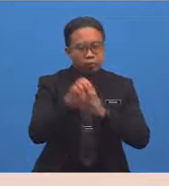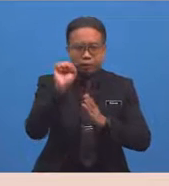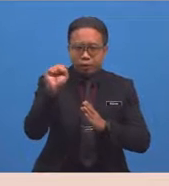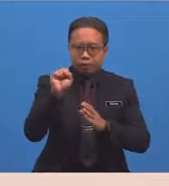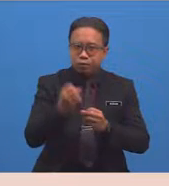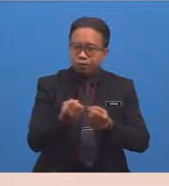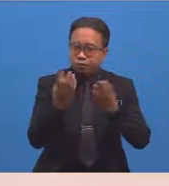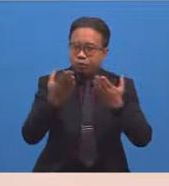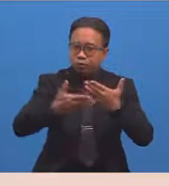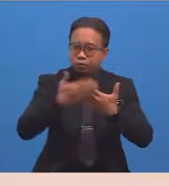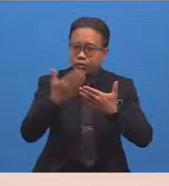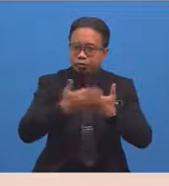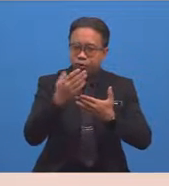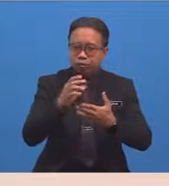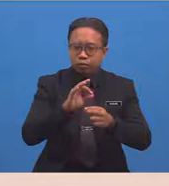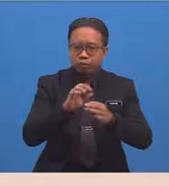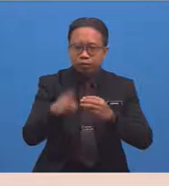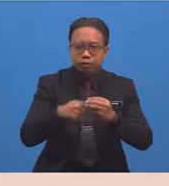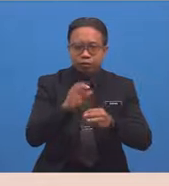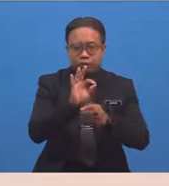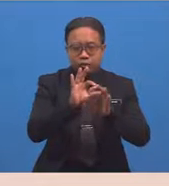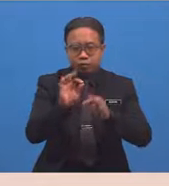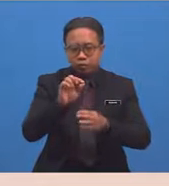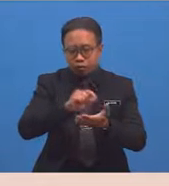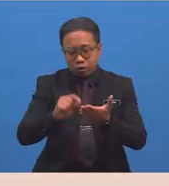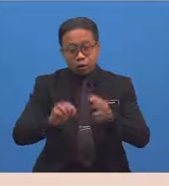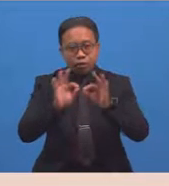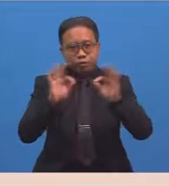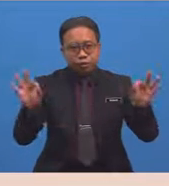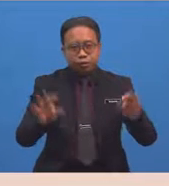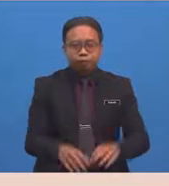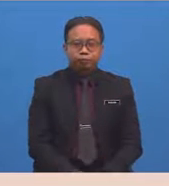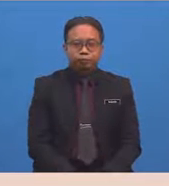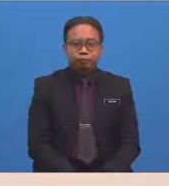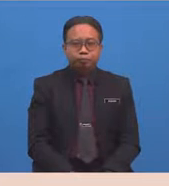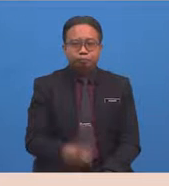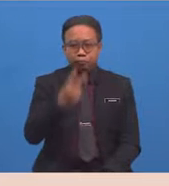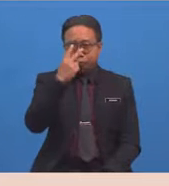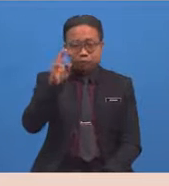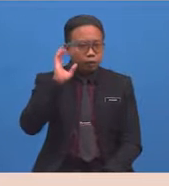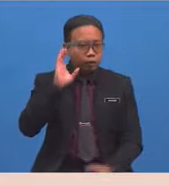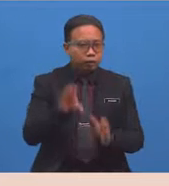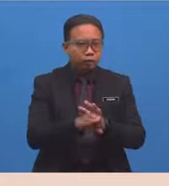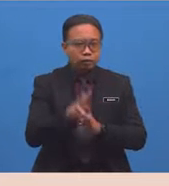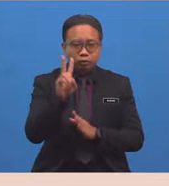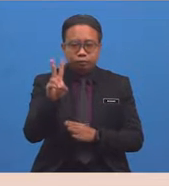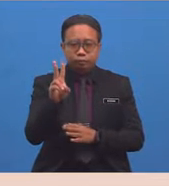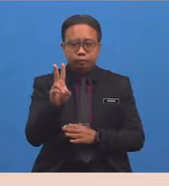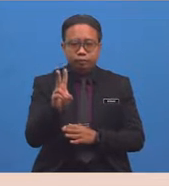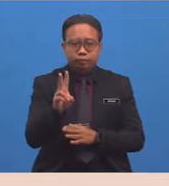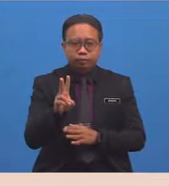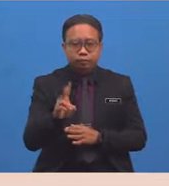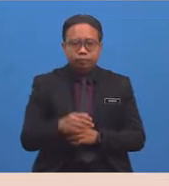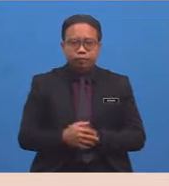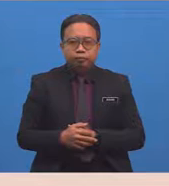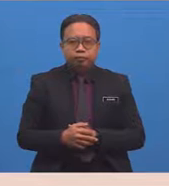it a lot simpler when writing a sentence. Now, let's look at the second picture. Look at these cute little